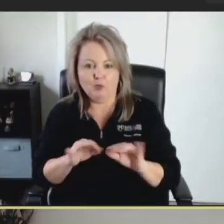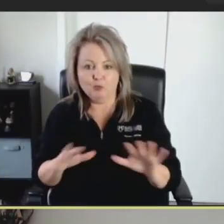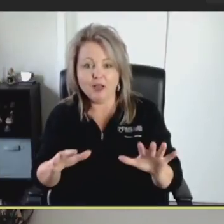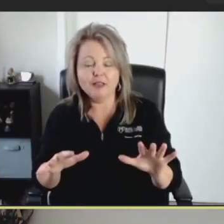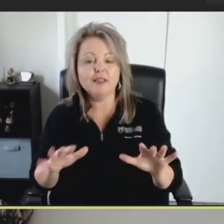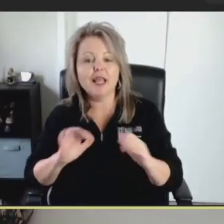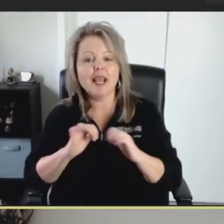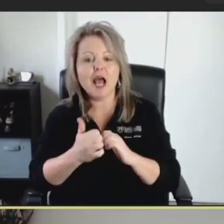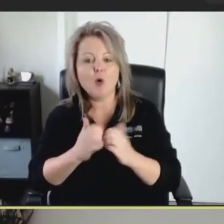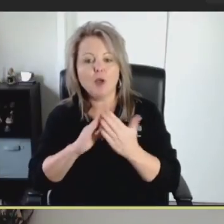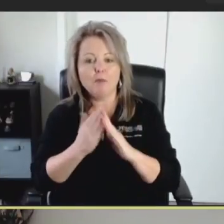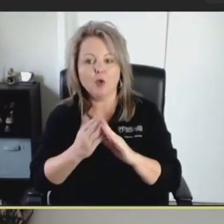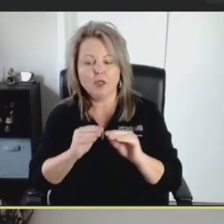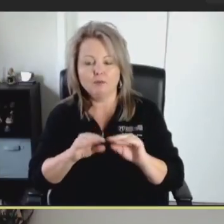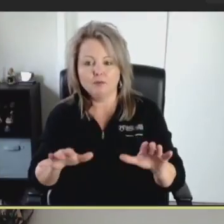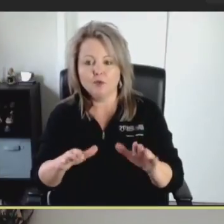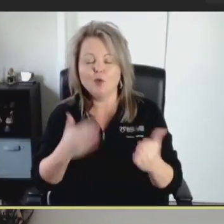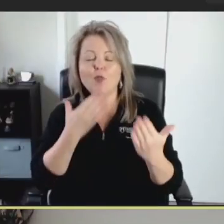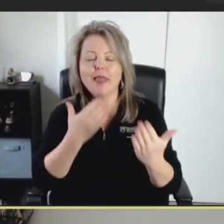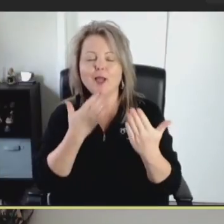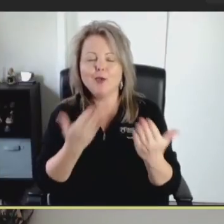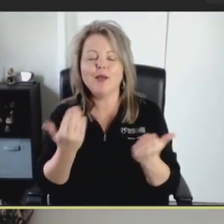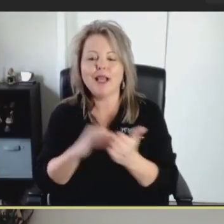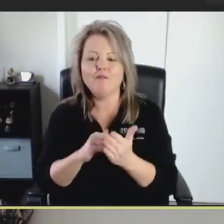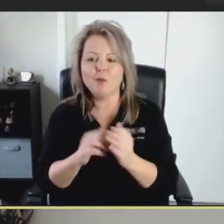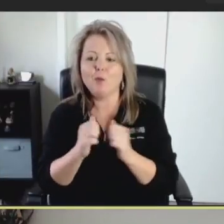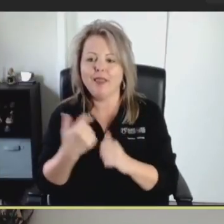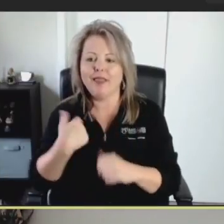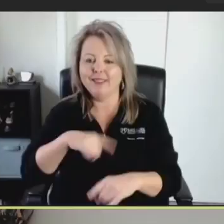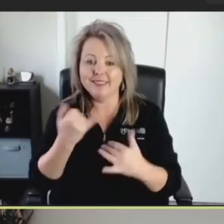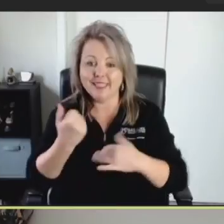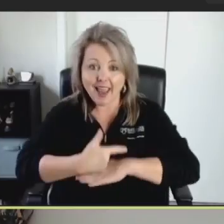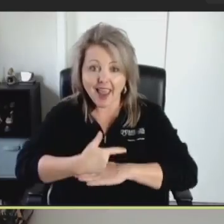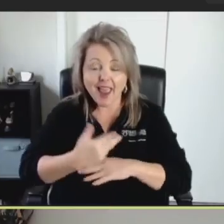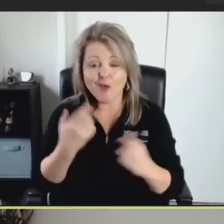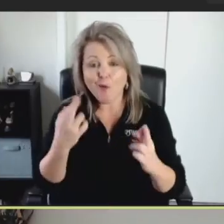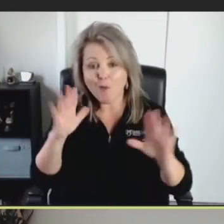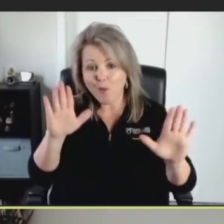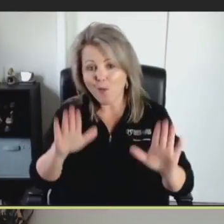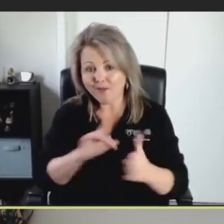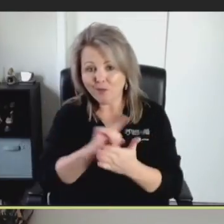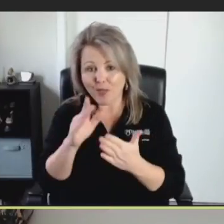So thank you again so much for being with us today, and I hope you have a wonderful weekend.